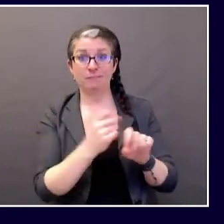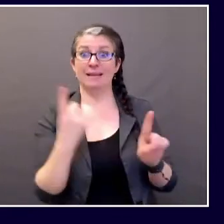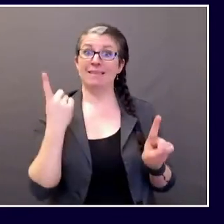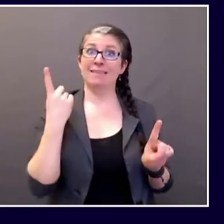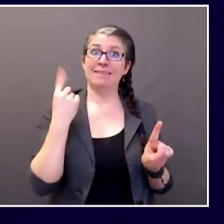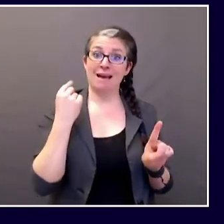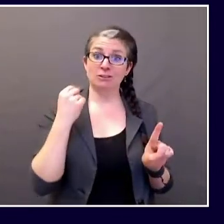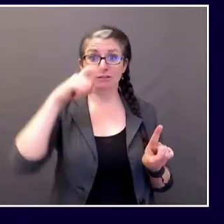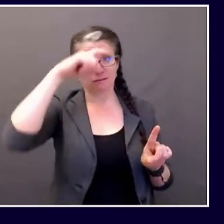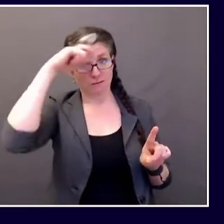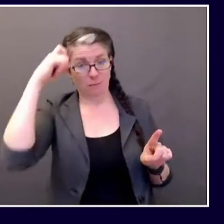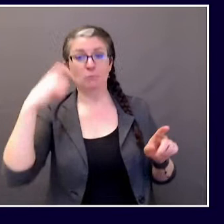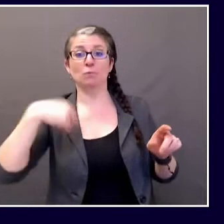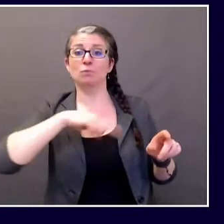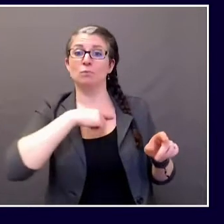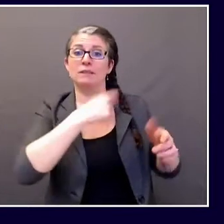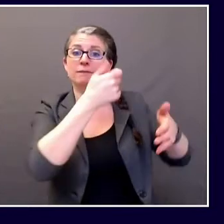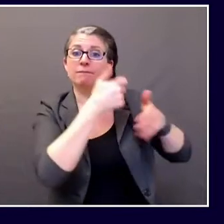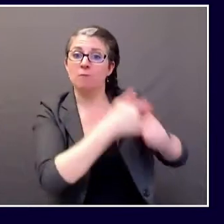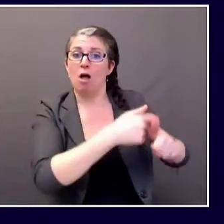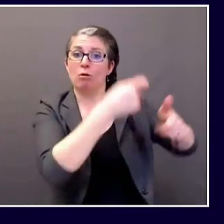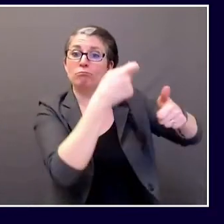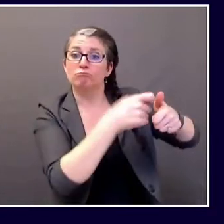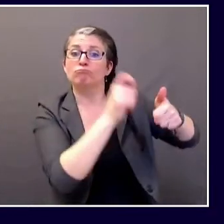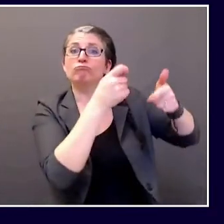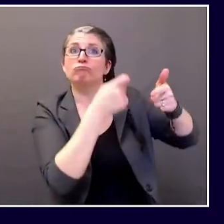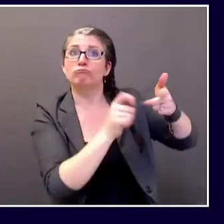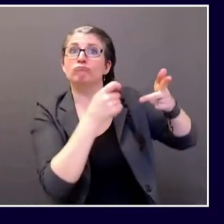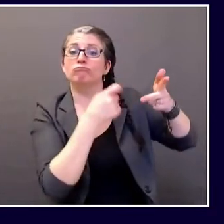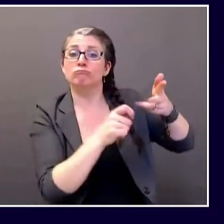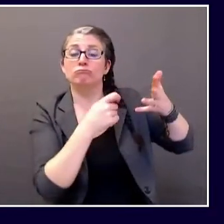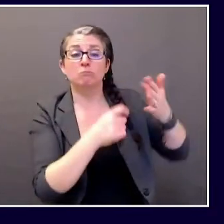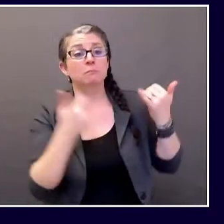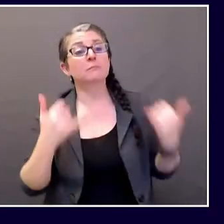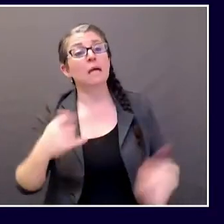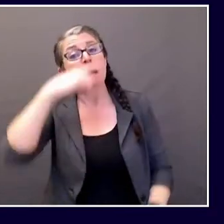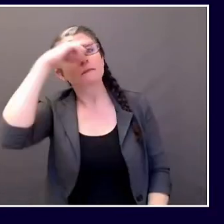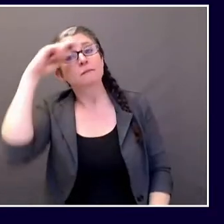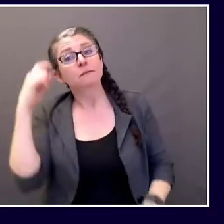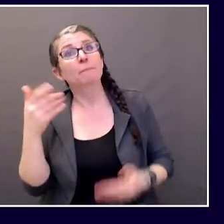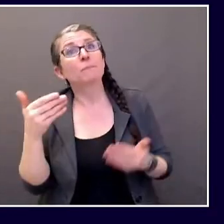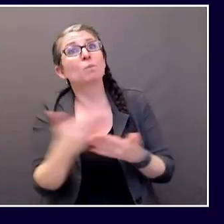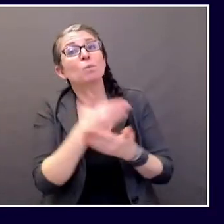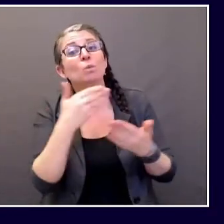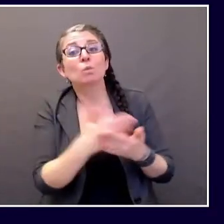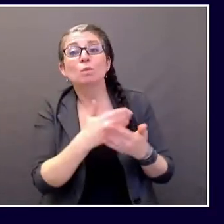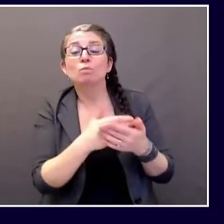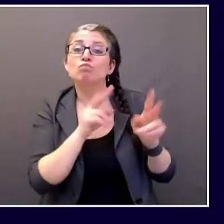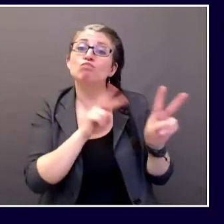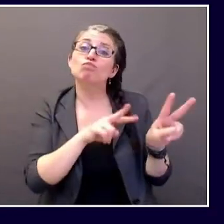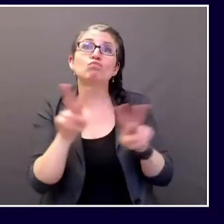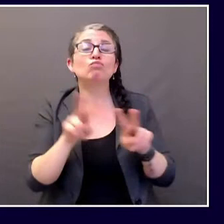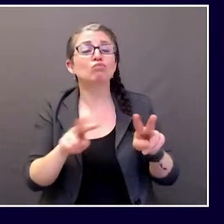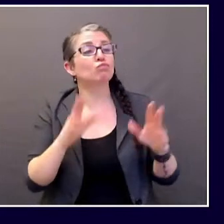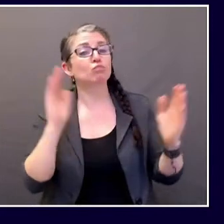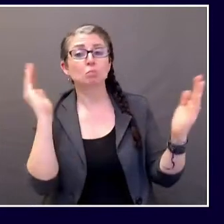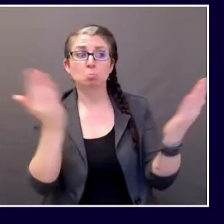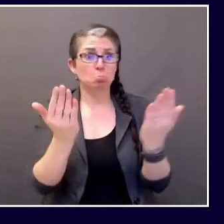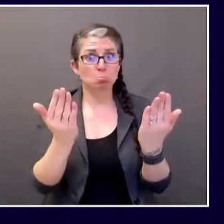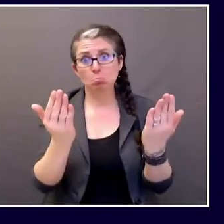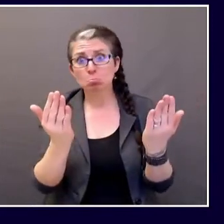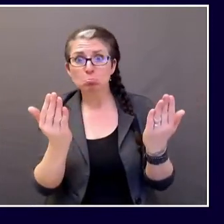and adjust as needed. All of our prevention, COVID-19 prevention checklists are gathering limits and other guidance.